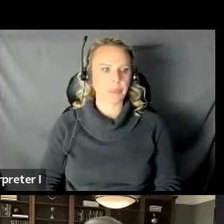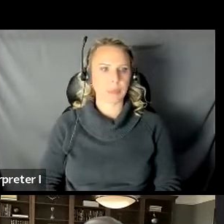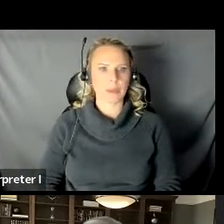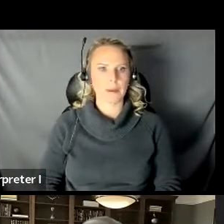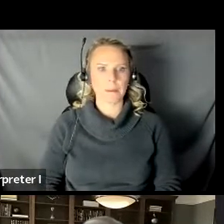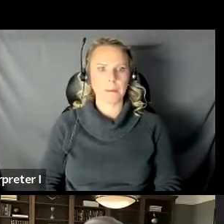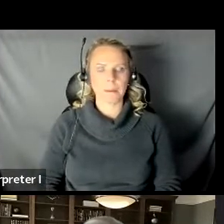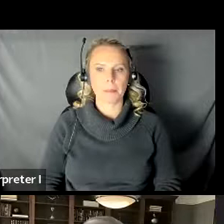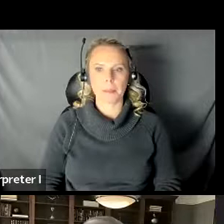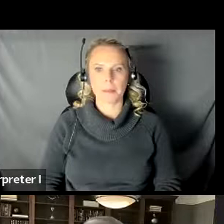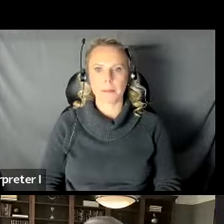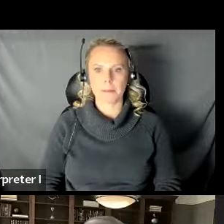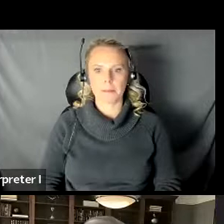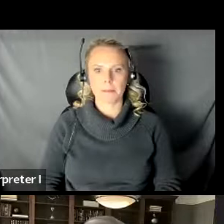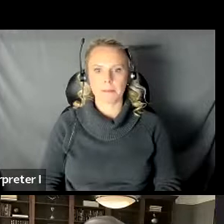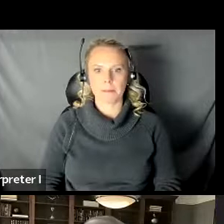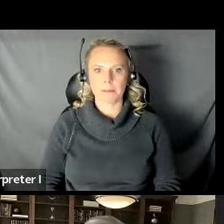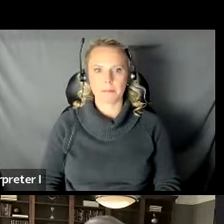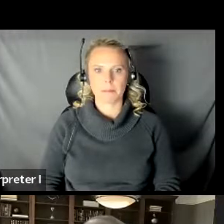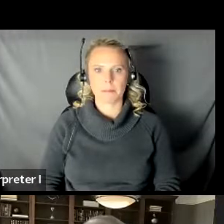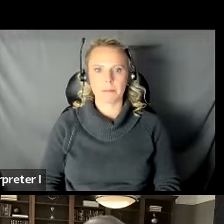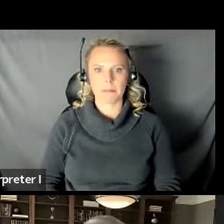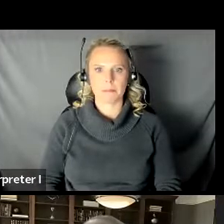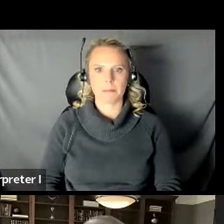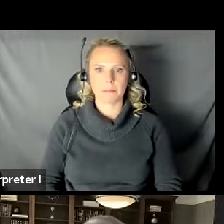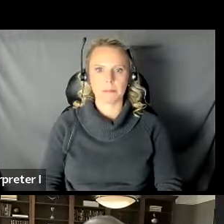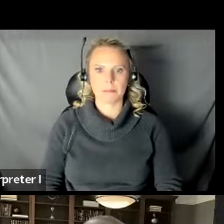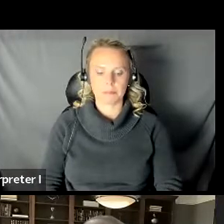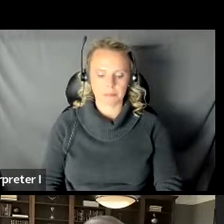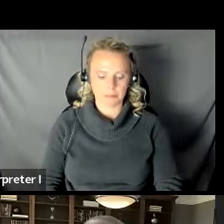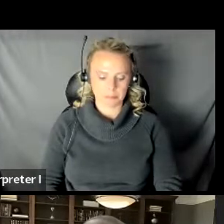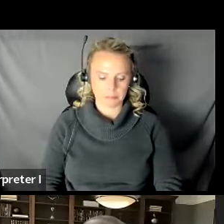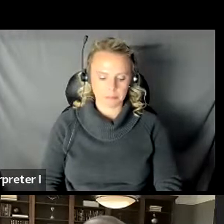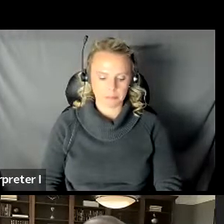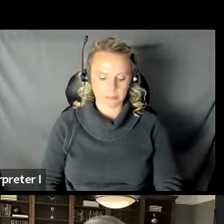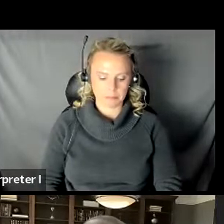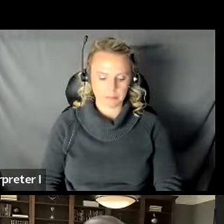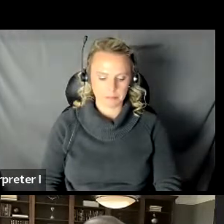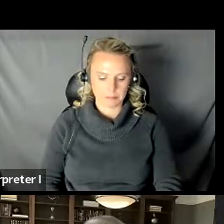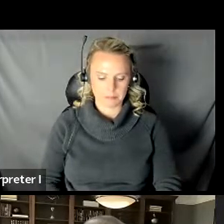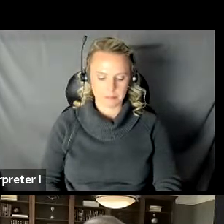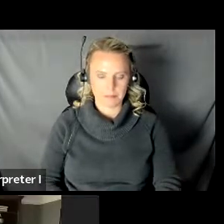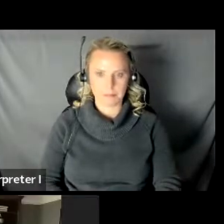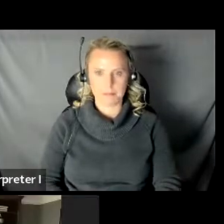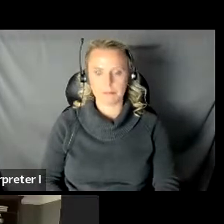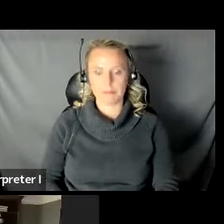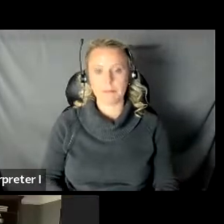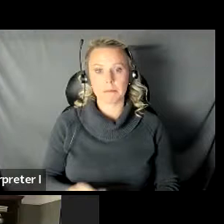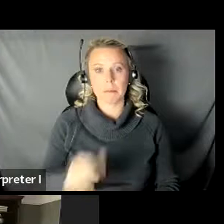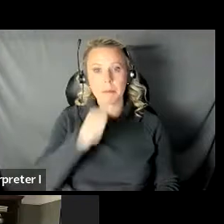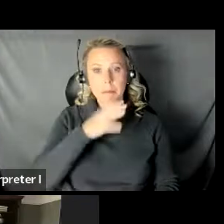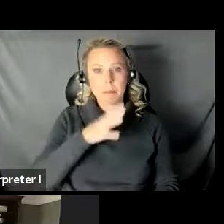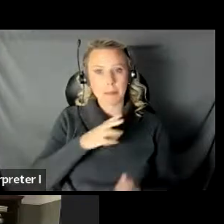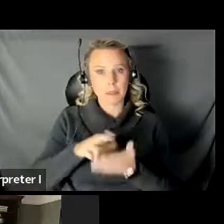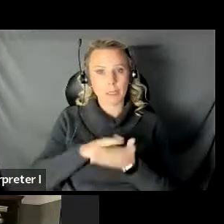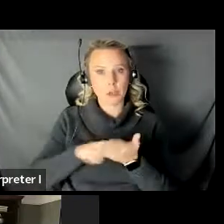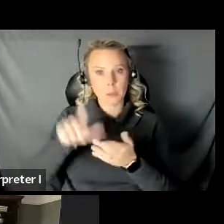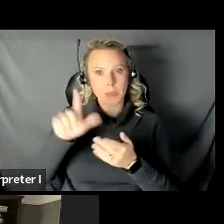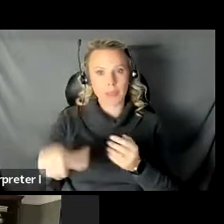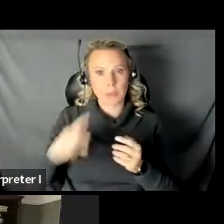And you've got to take. Yes. Madam Secretary, do you think we should begin?